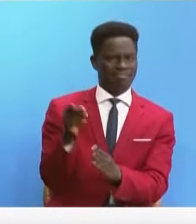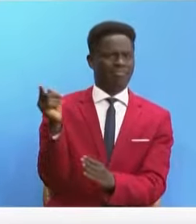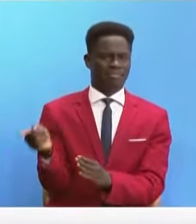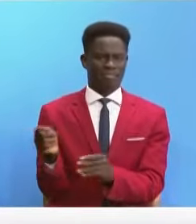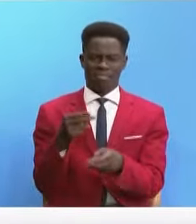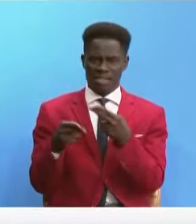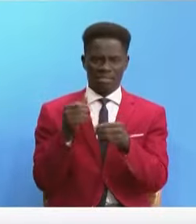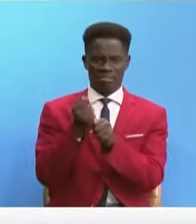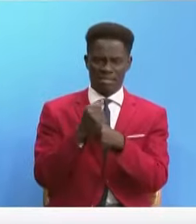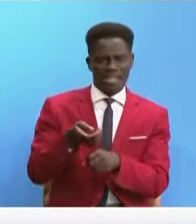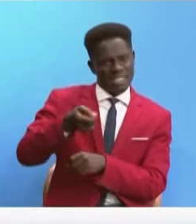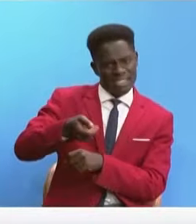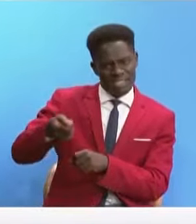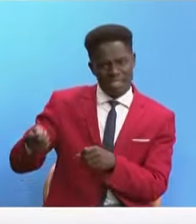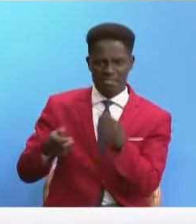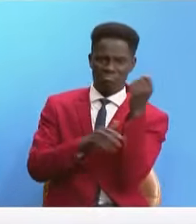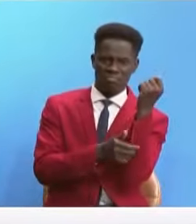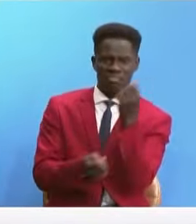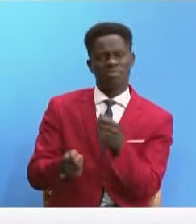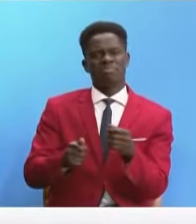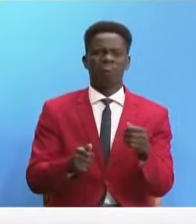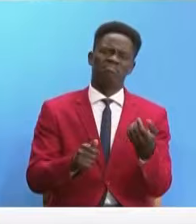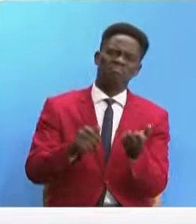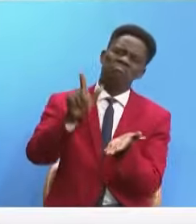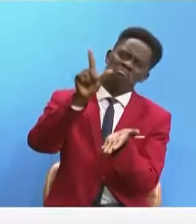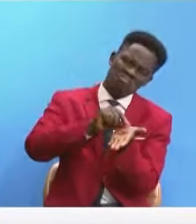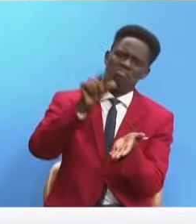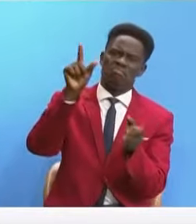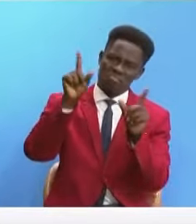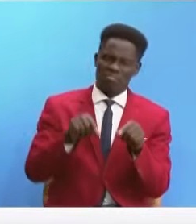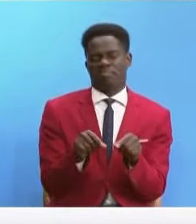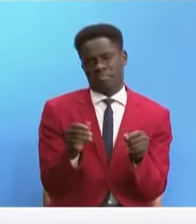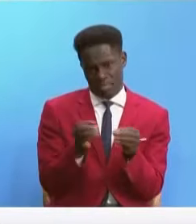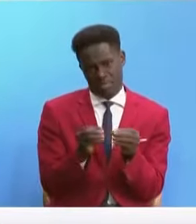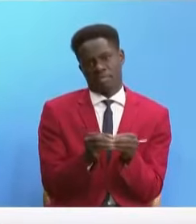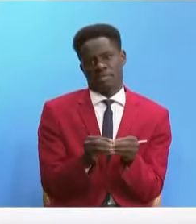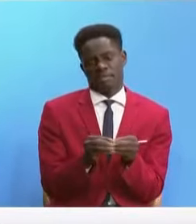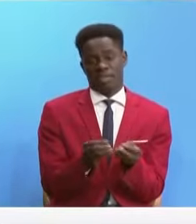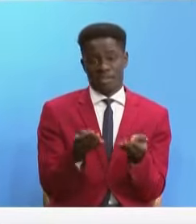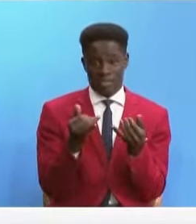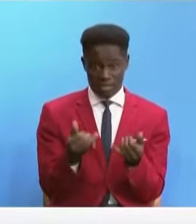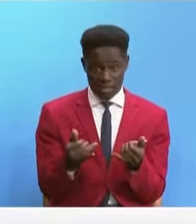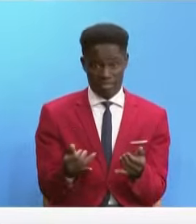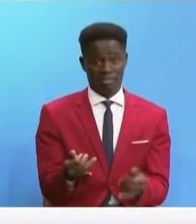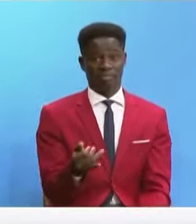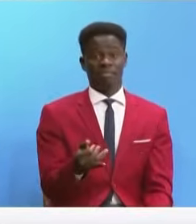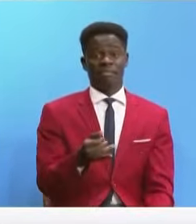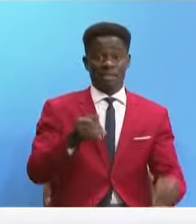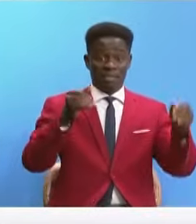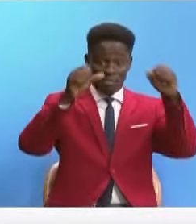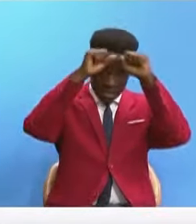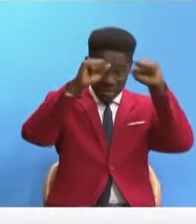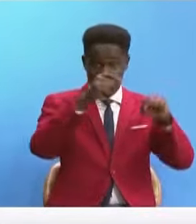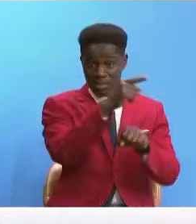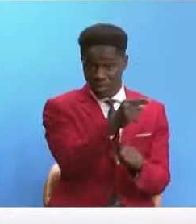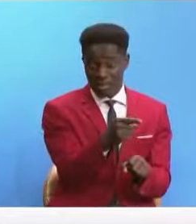small-scale farmers in Burundi. They have already, in fact, also offered us some land where they would like us to